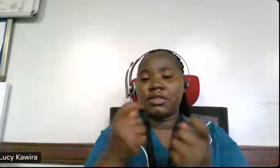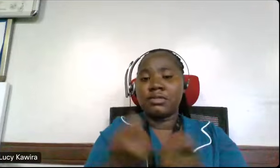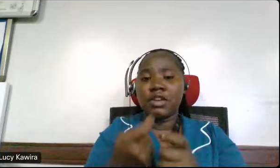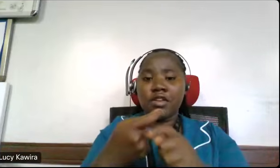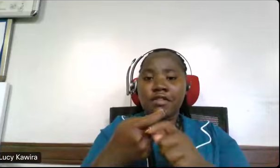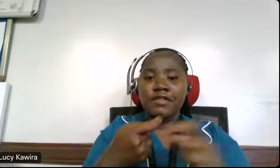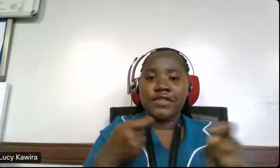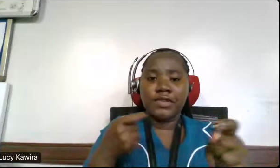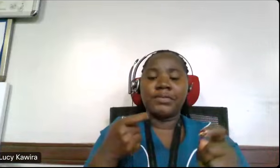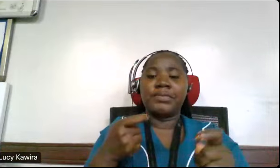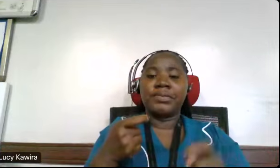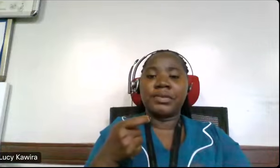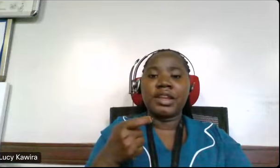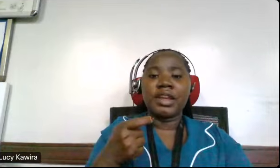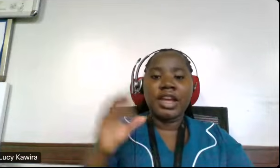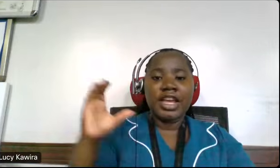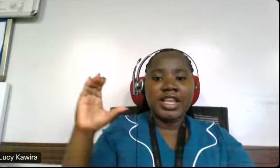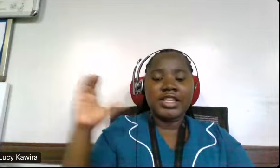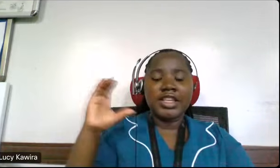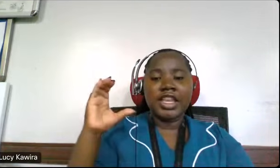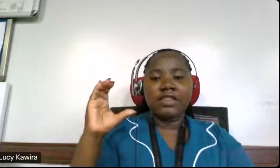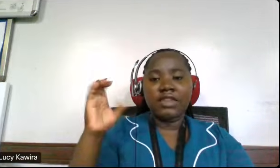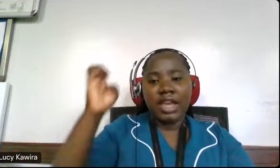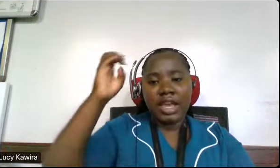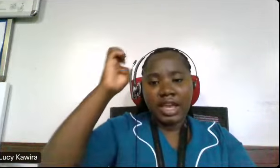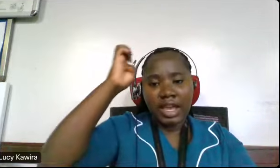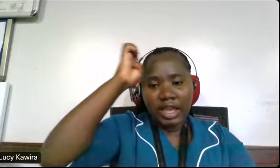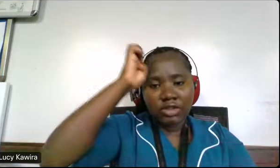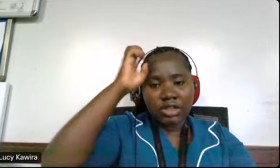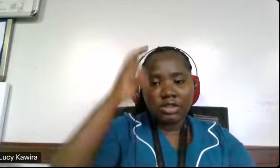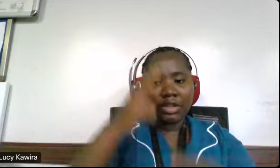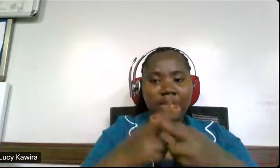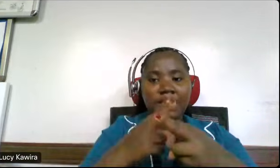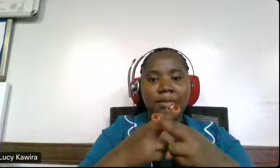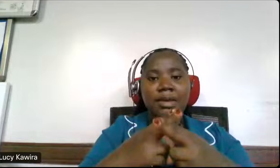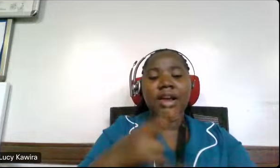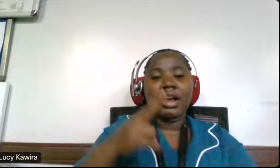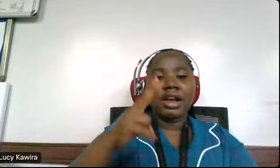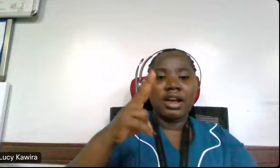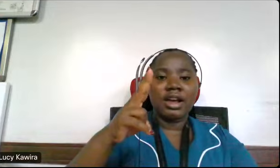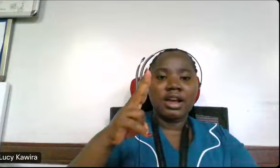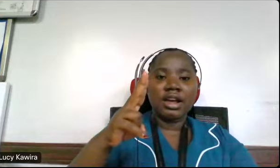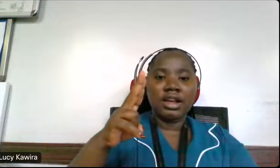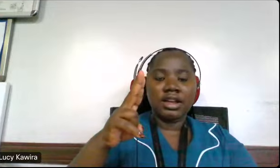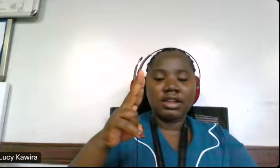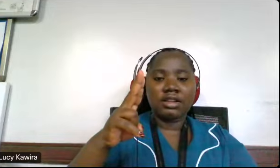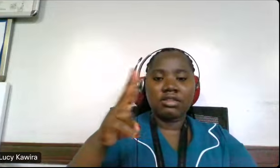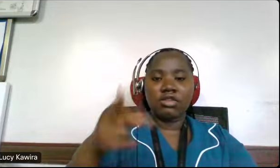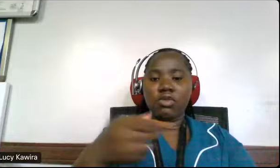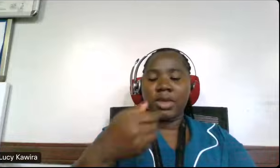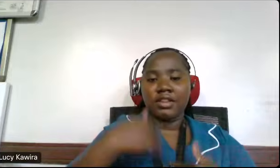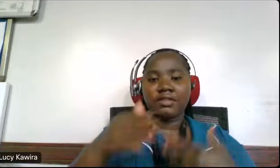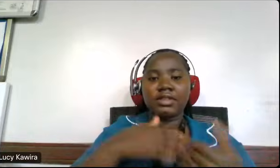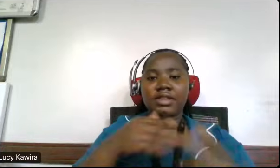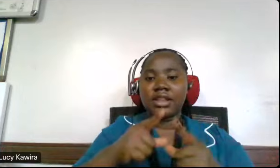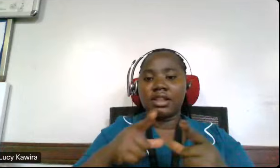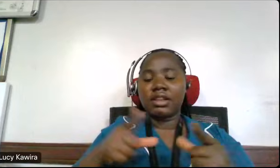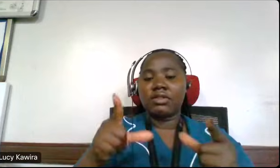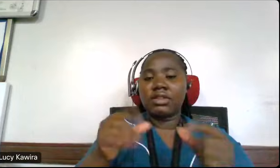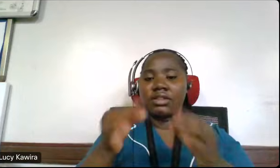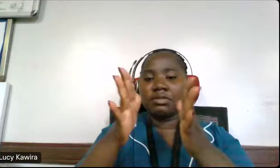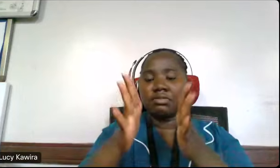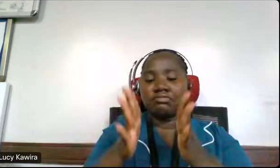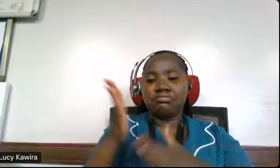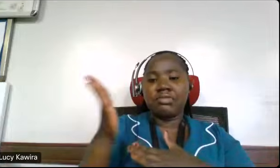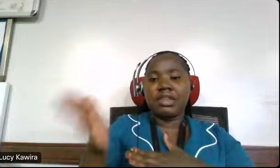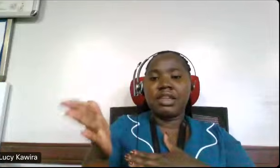Education and Tax Outreach. My name is Mildred. I was your host. And then we have Lucy Kawira on the sign language interpretation.